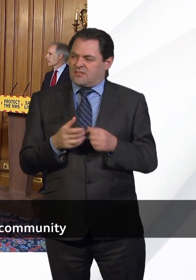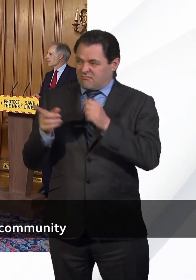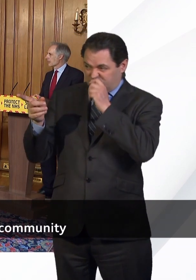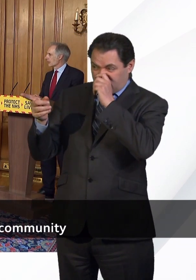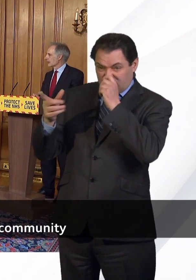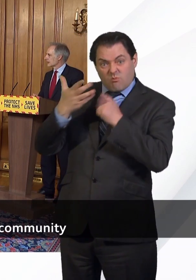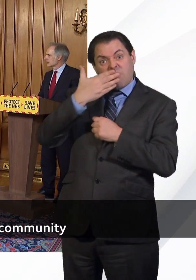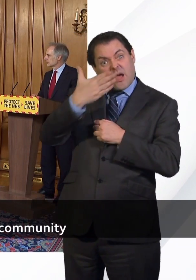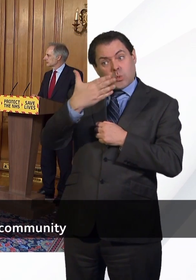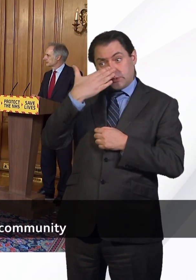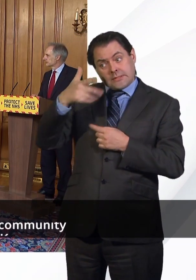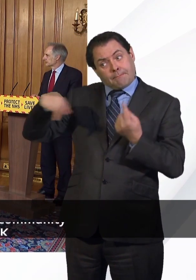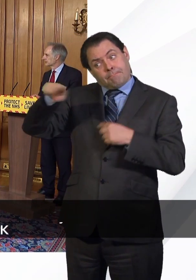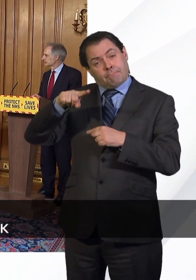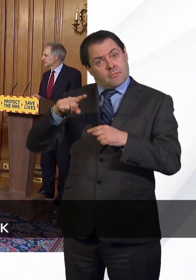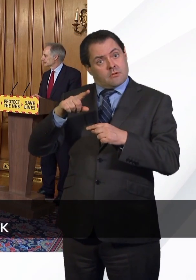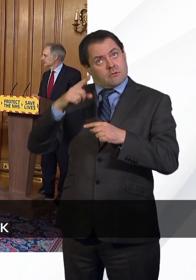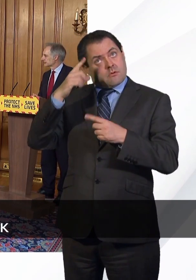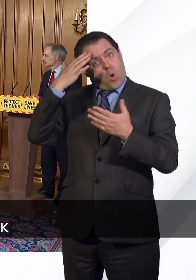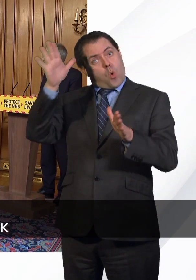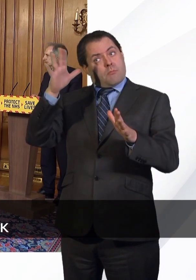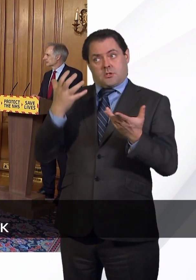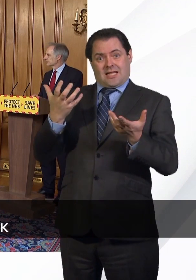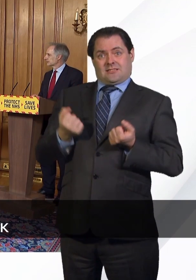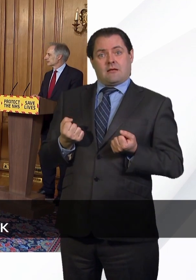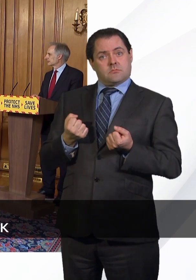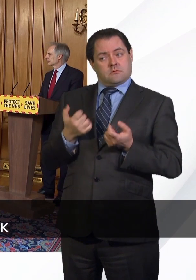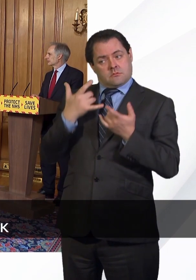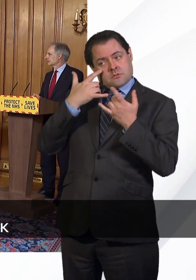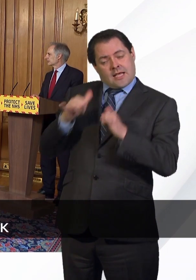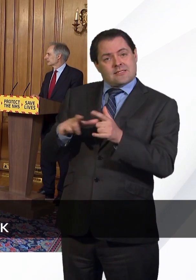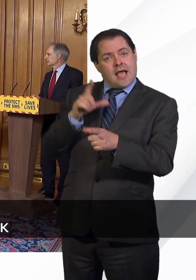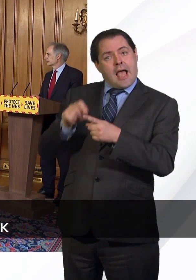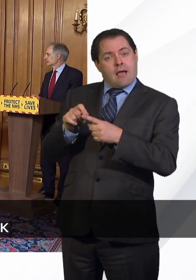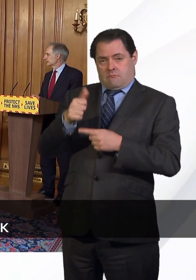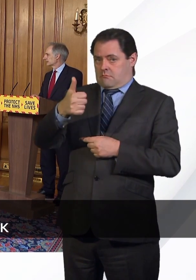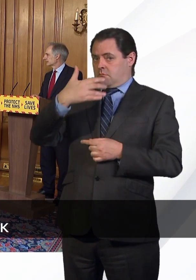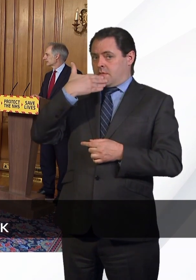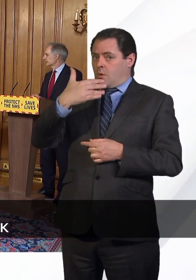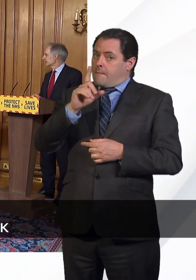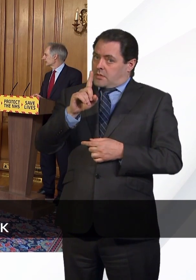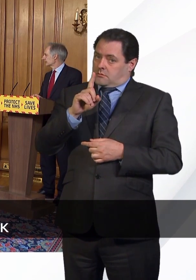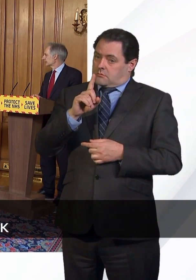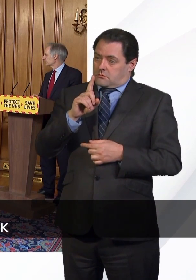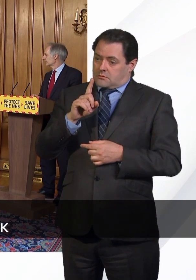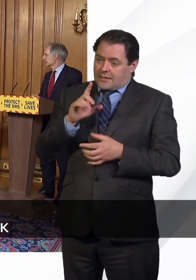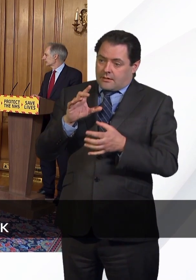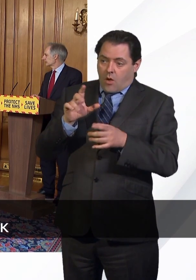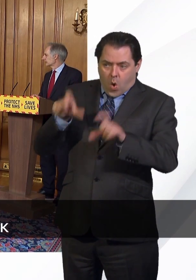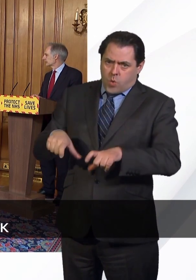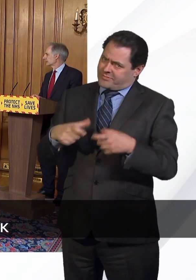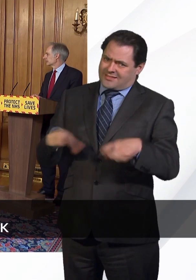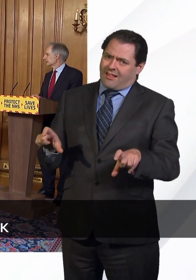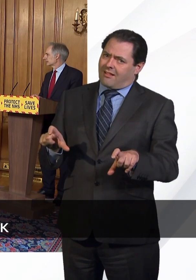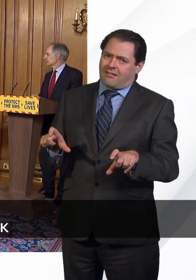idea today, and I can reassure you that there aren't any changes to social distancing measures that are proposed as part